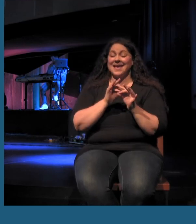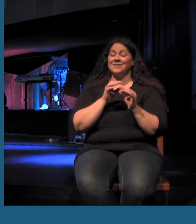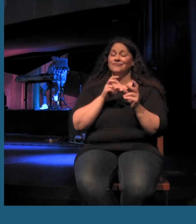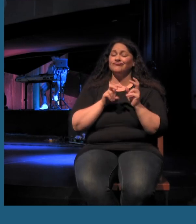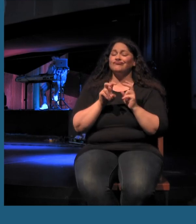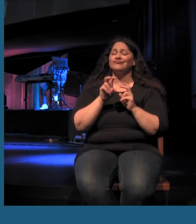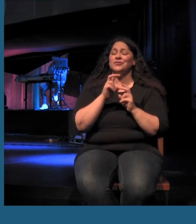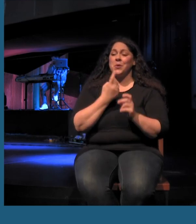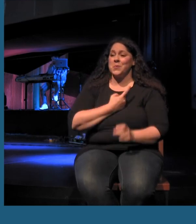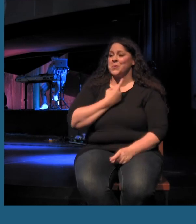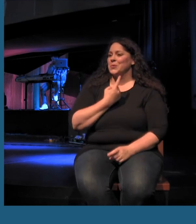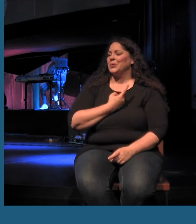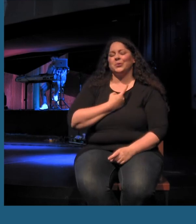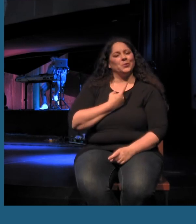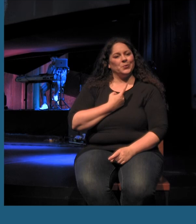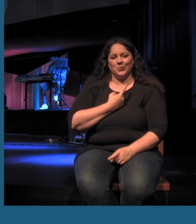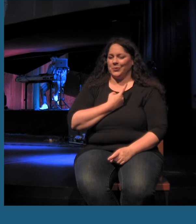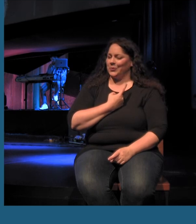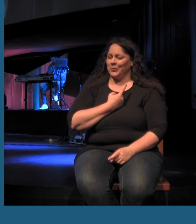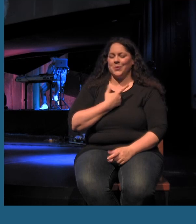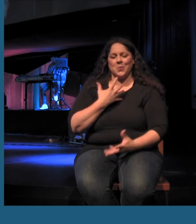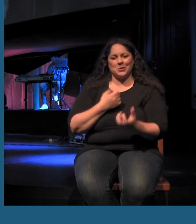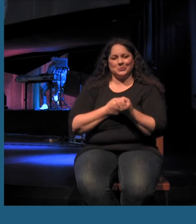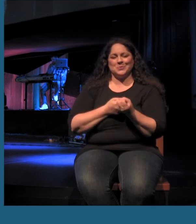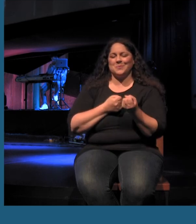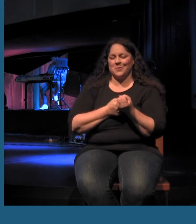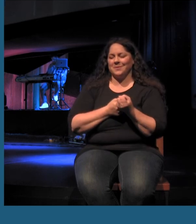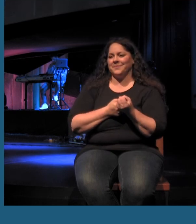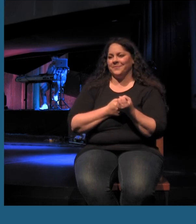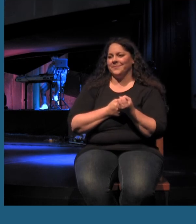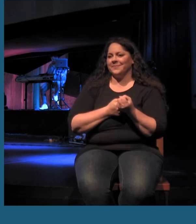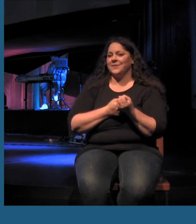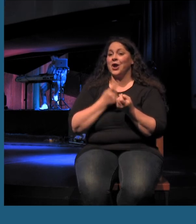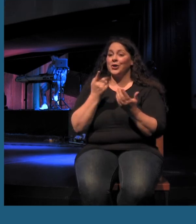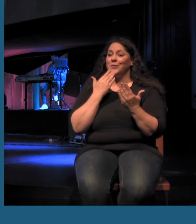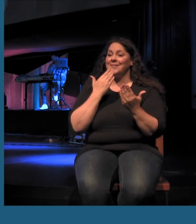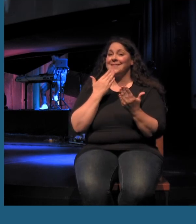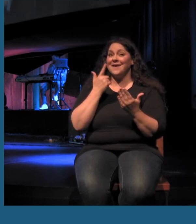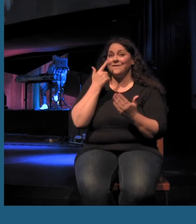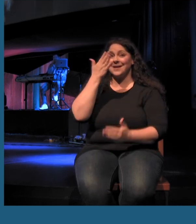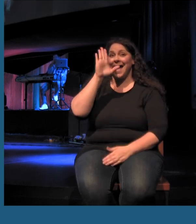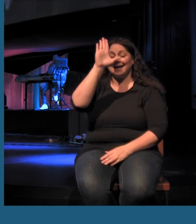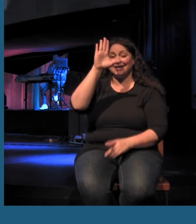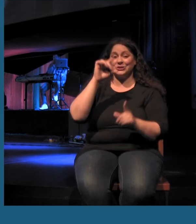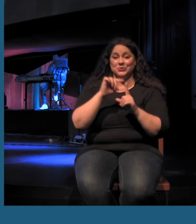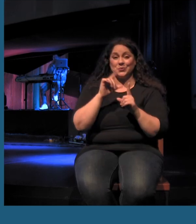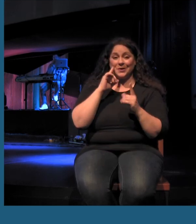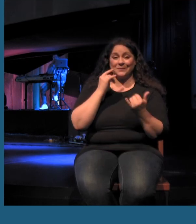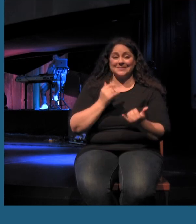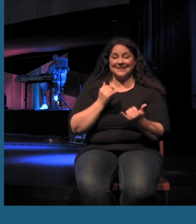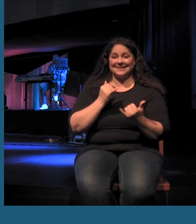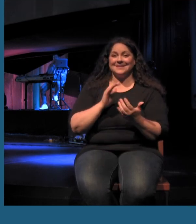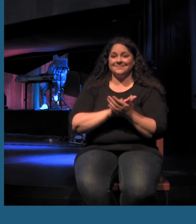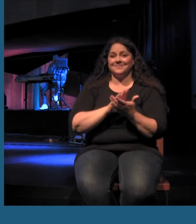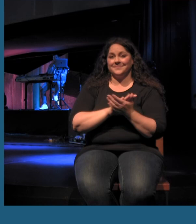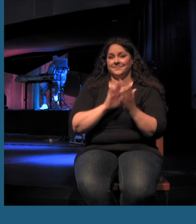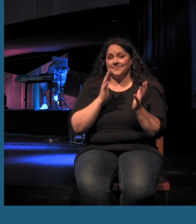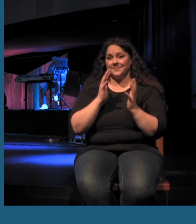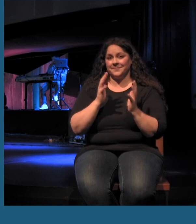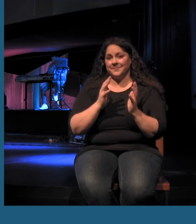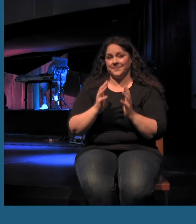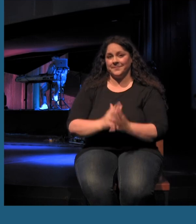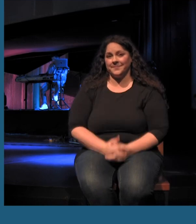alone. So I encourage you to stop by there. All right, well, are you thankful for God's word today? I pray that it encourages